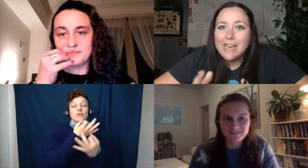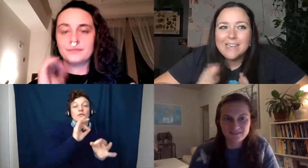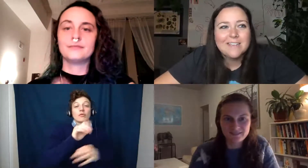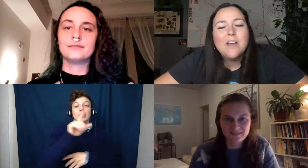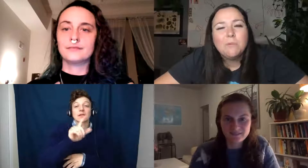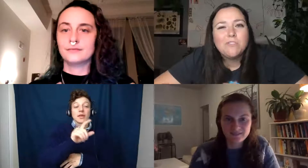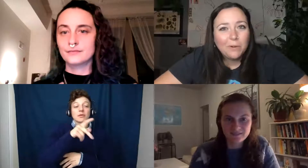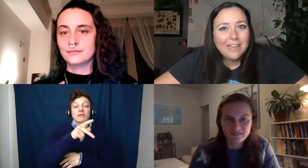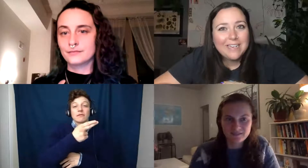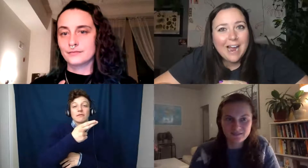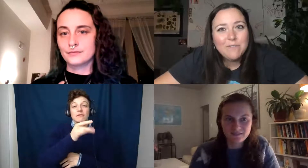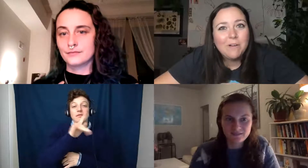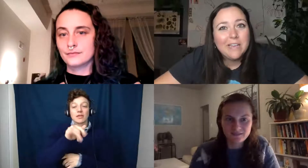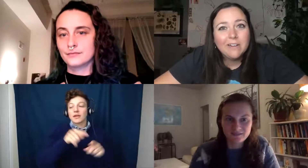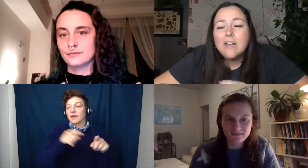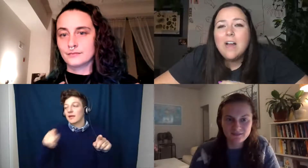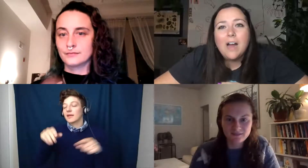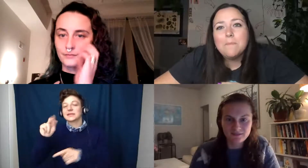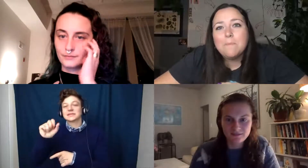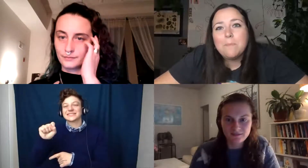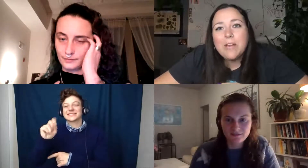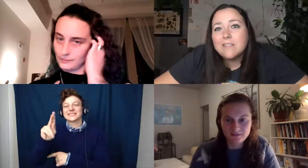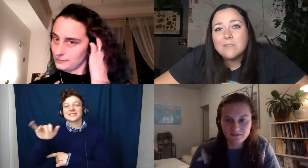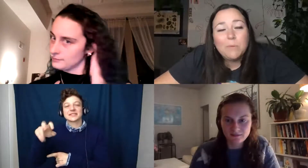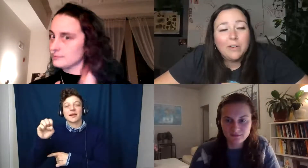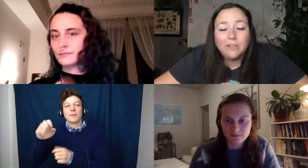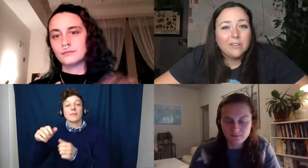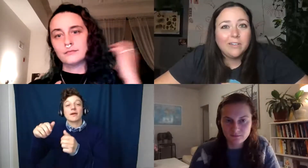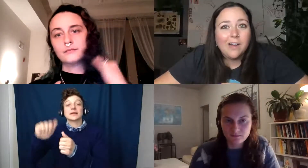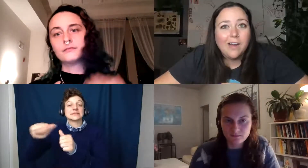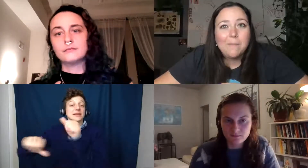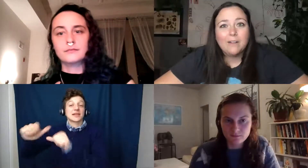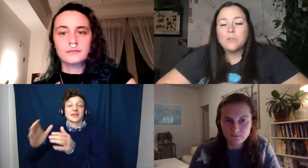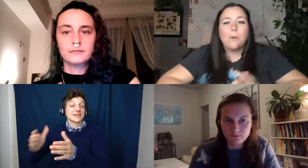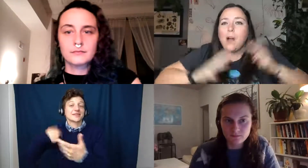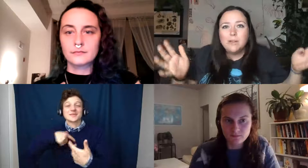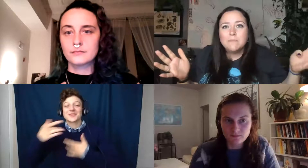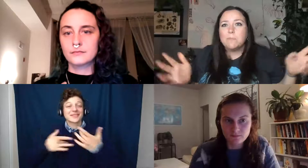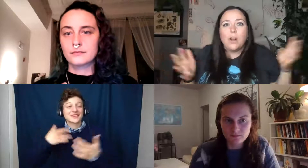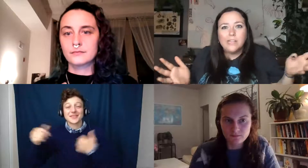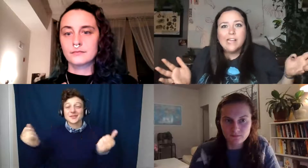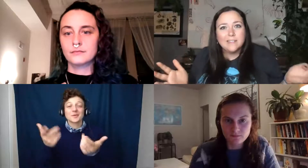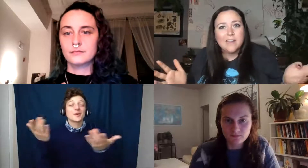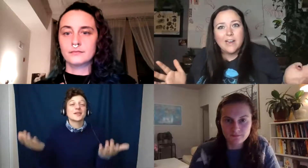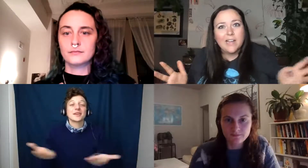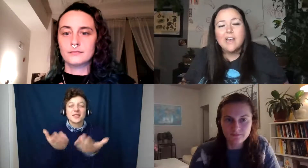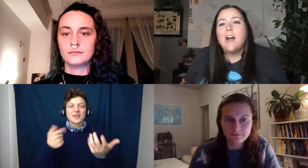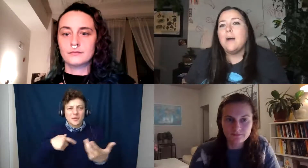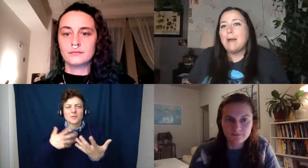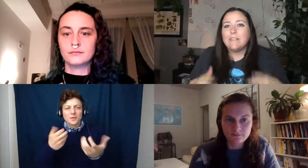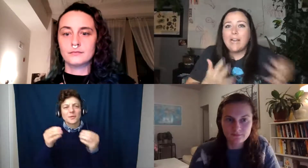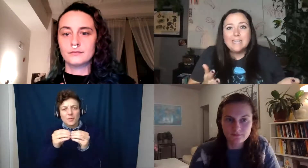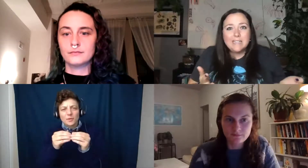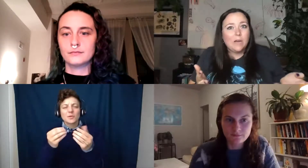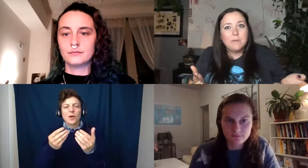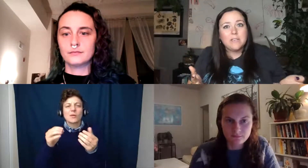Skype a Scientist. We're super excited to have you all here because we want to learn about the problems broadly in society,